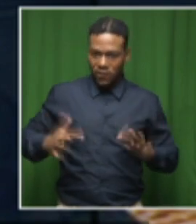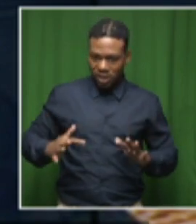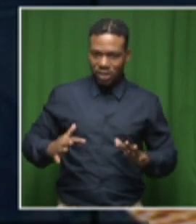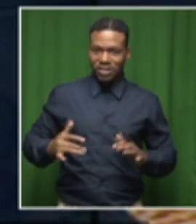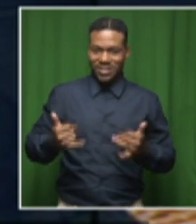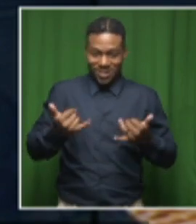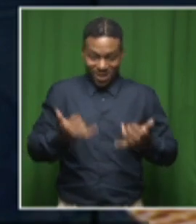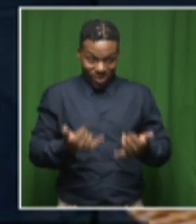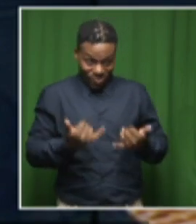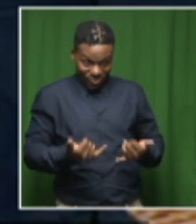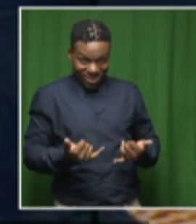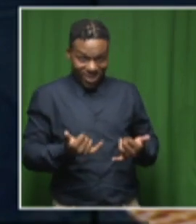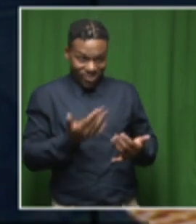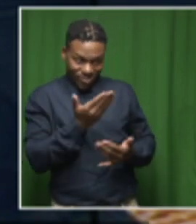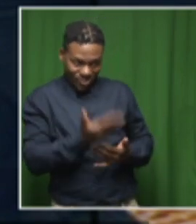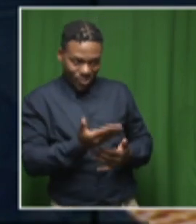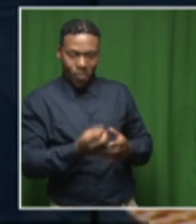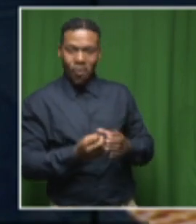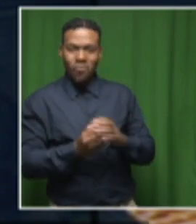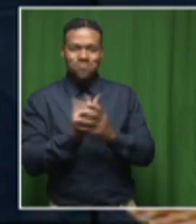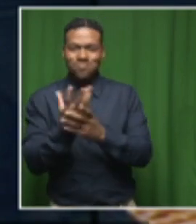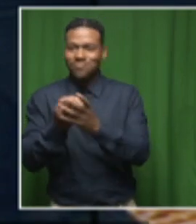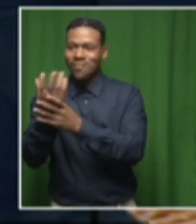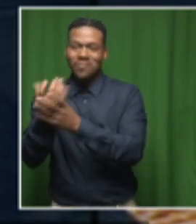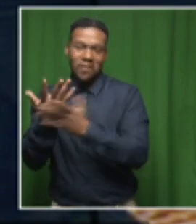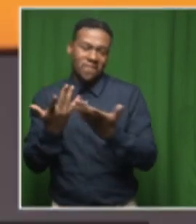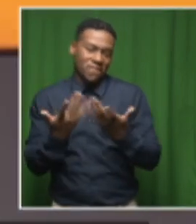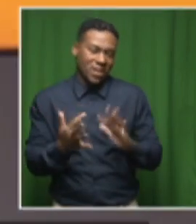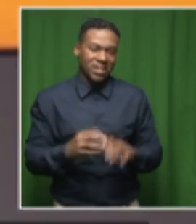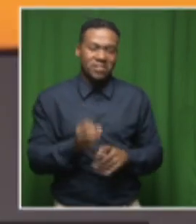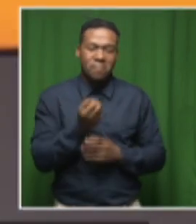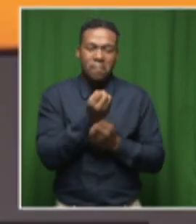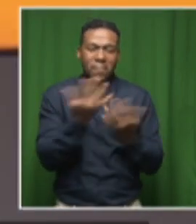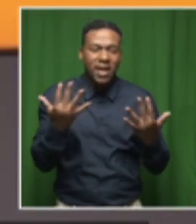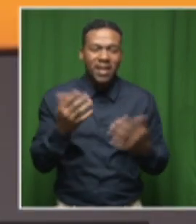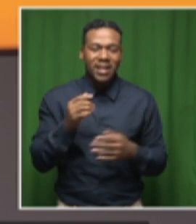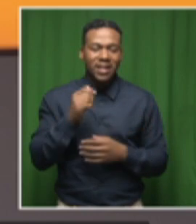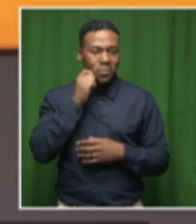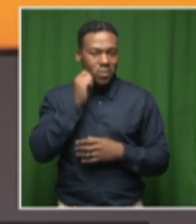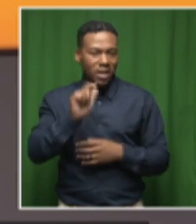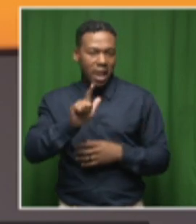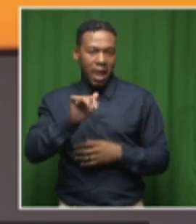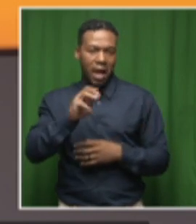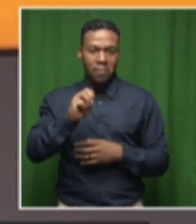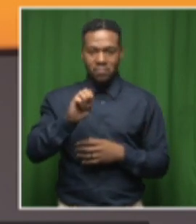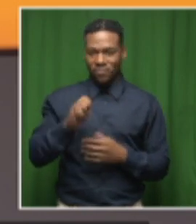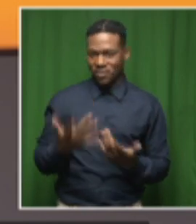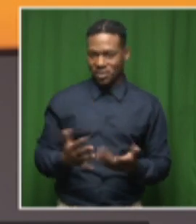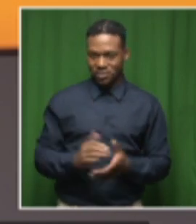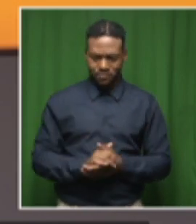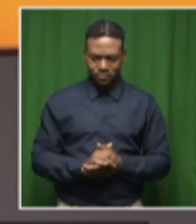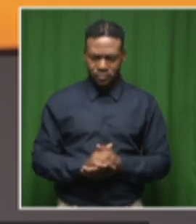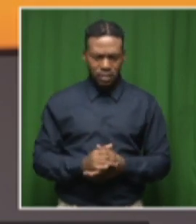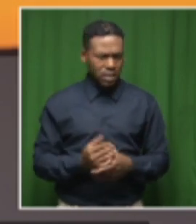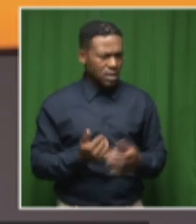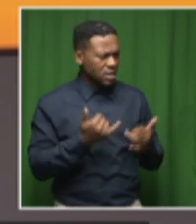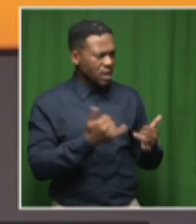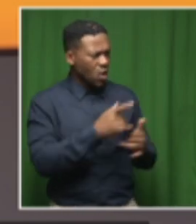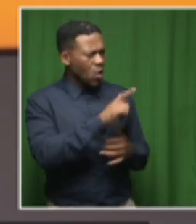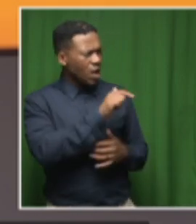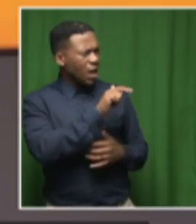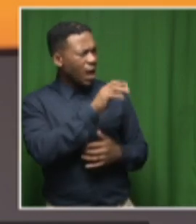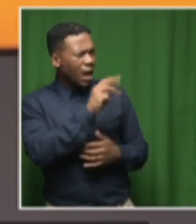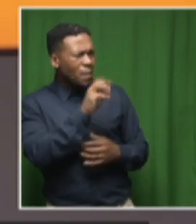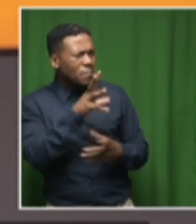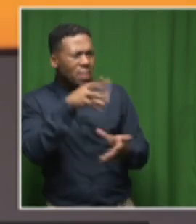that's where we are today, having produced lots of limes now. So where and how does lime feature in the SAB value chain?